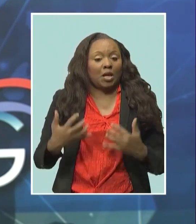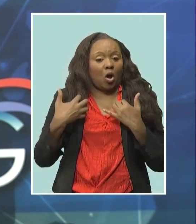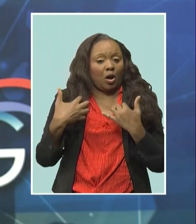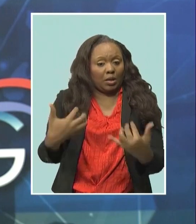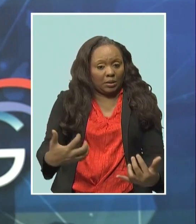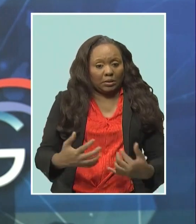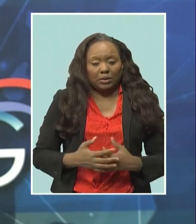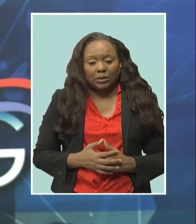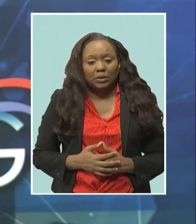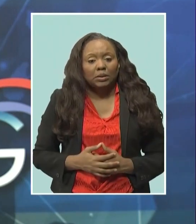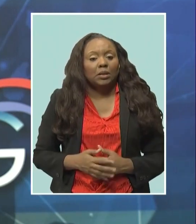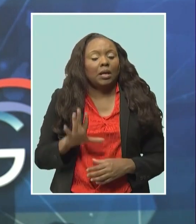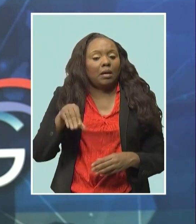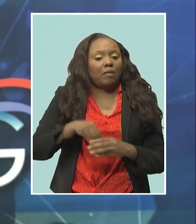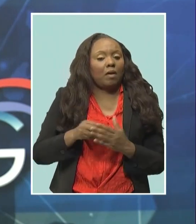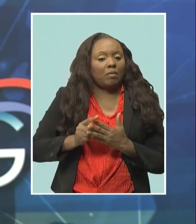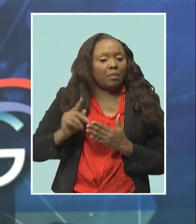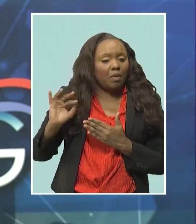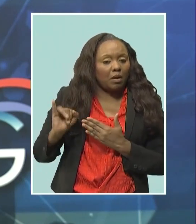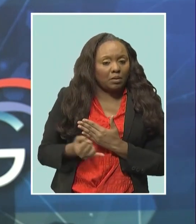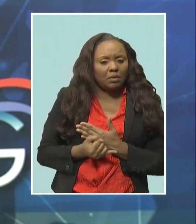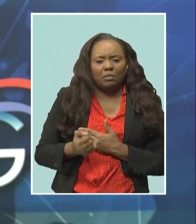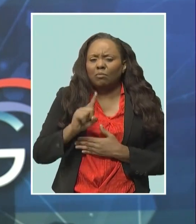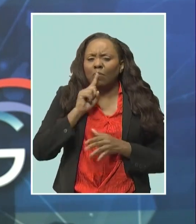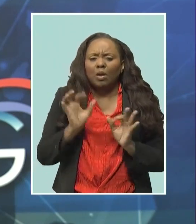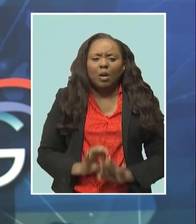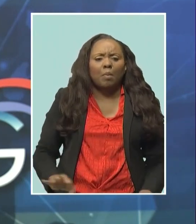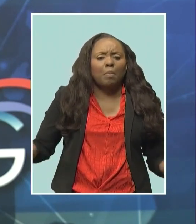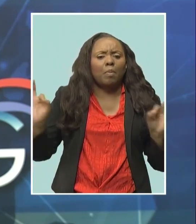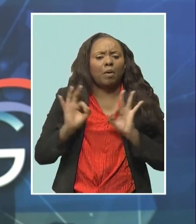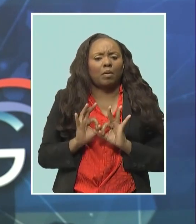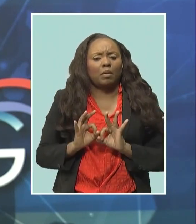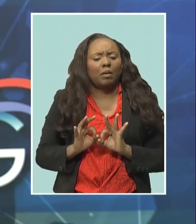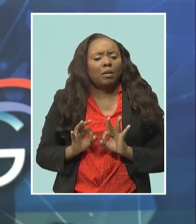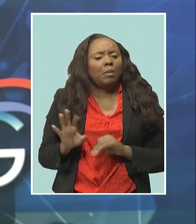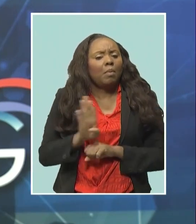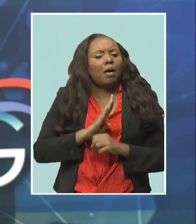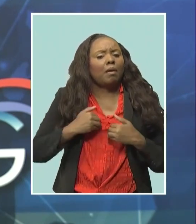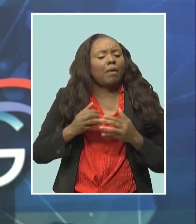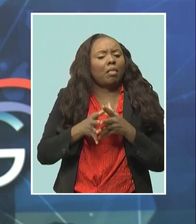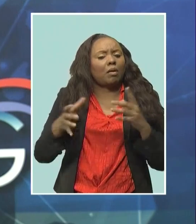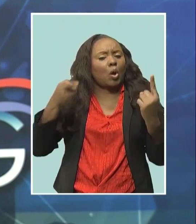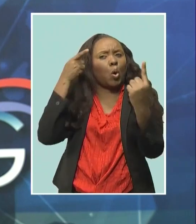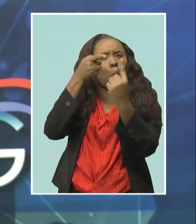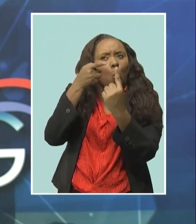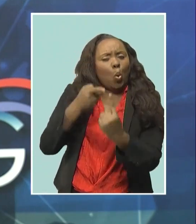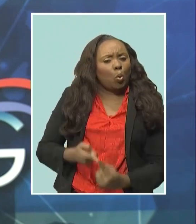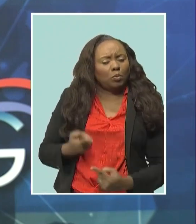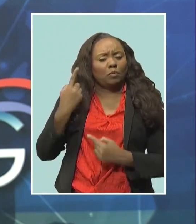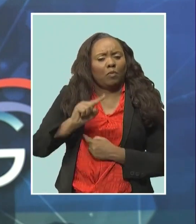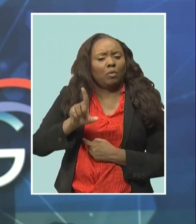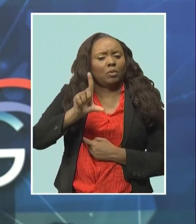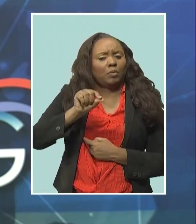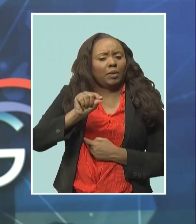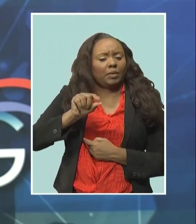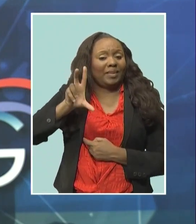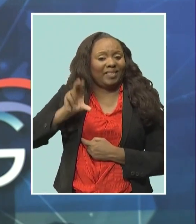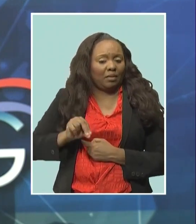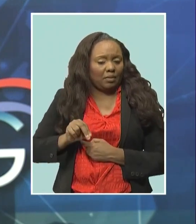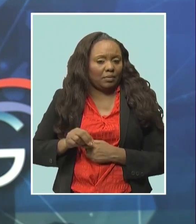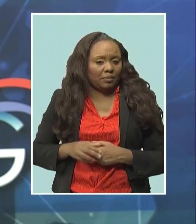included stakeholders in the project, it is an important occasion as Barbados keeps pace with its 2030 goals. Trevor